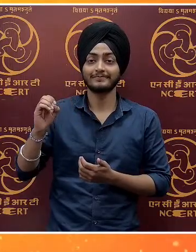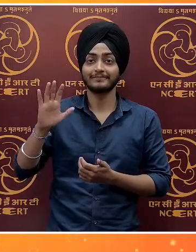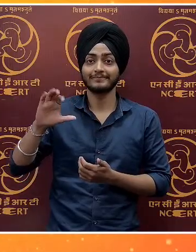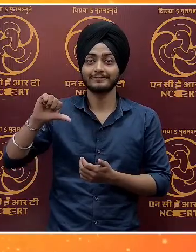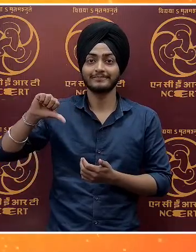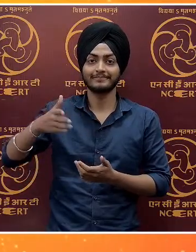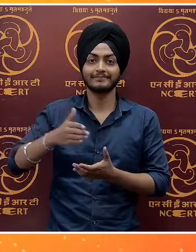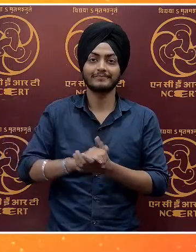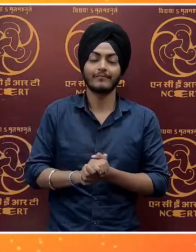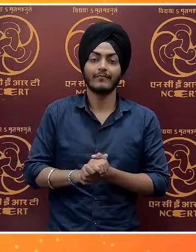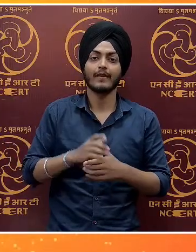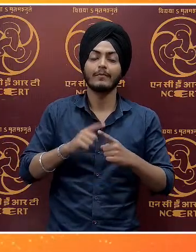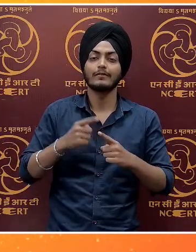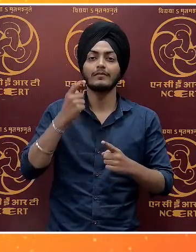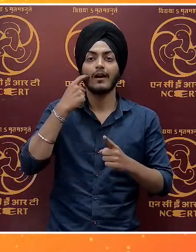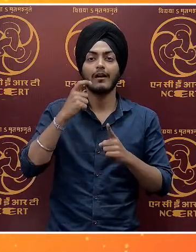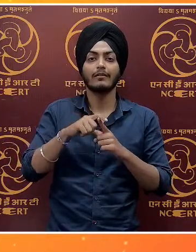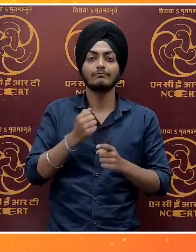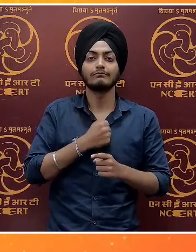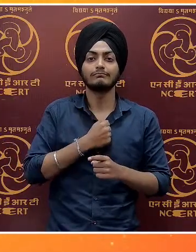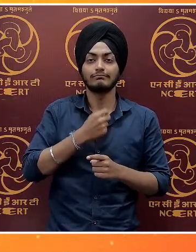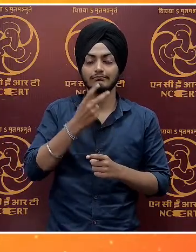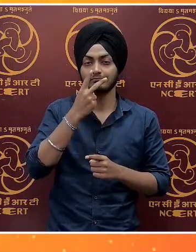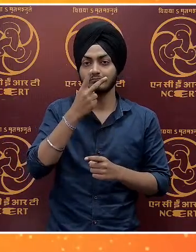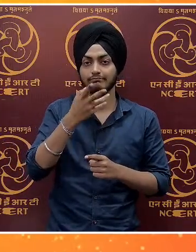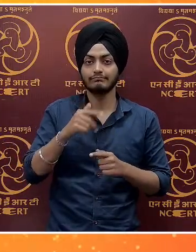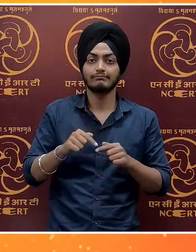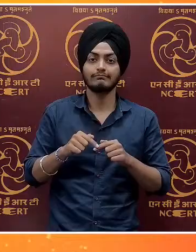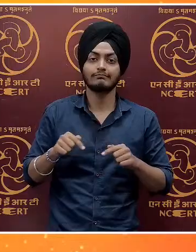8800440559. Our email ID is